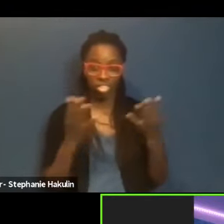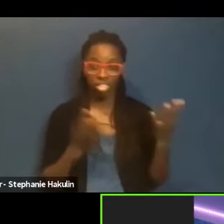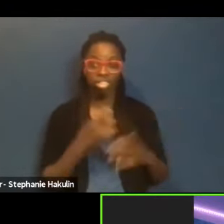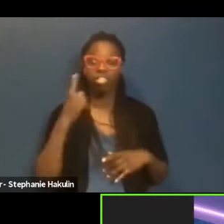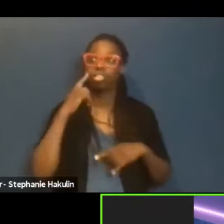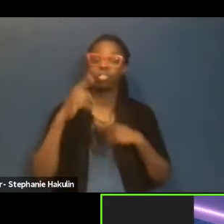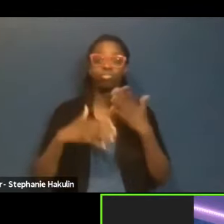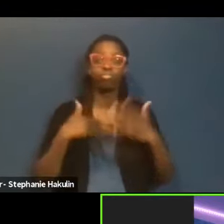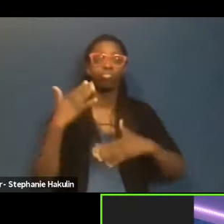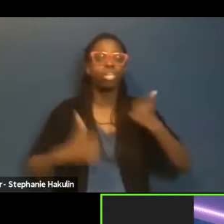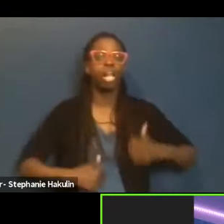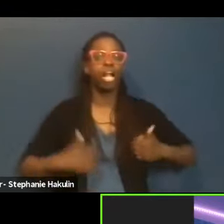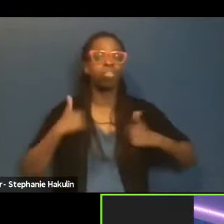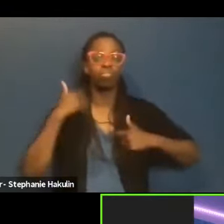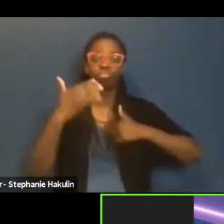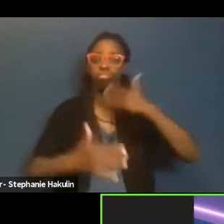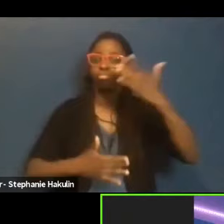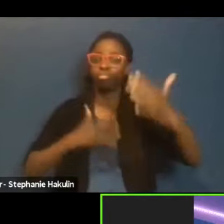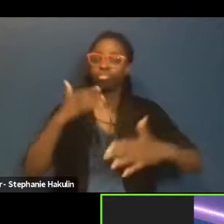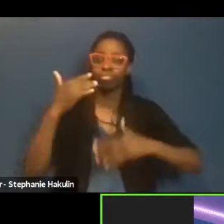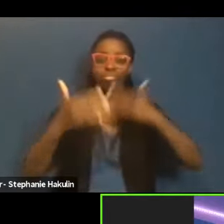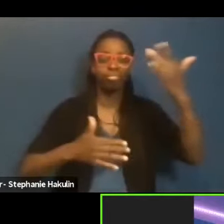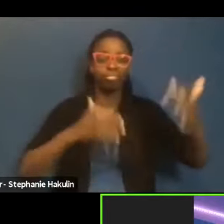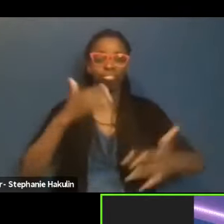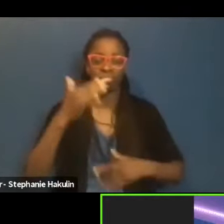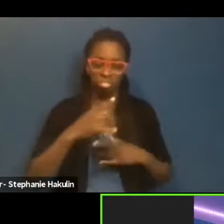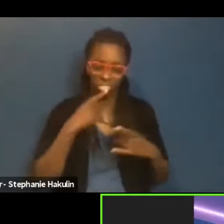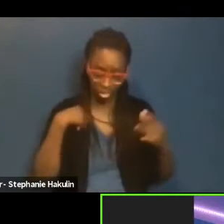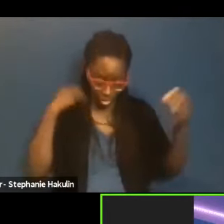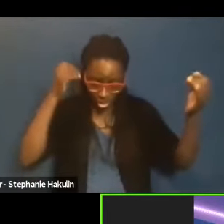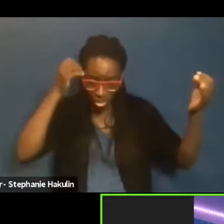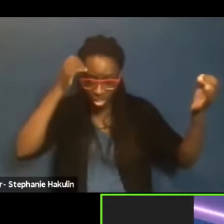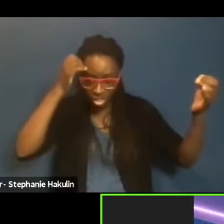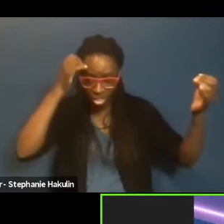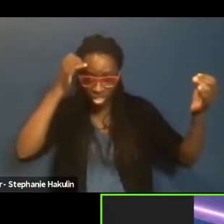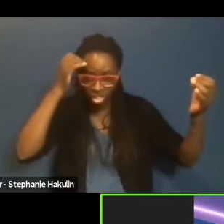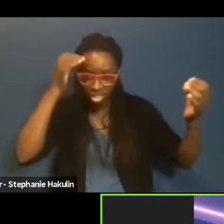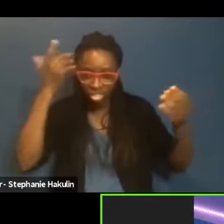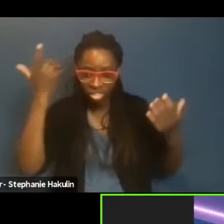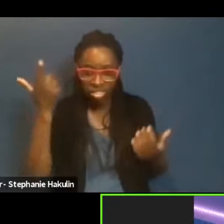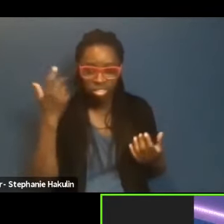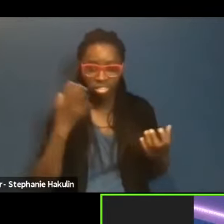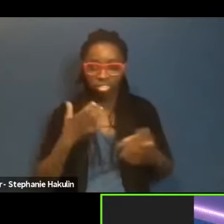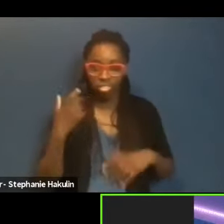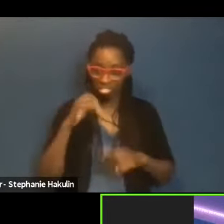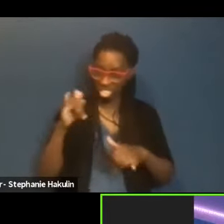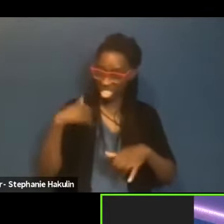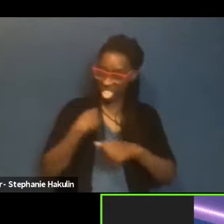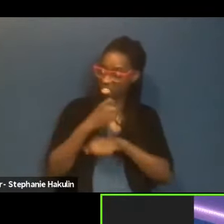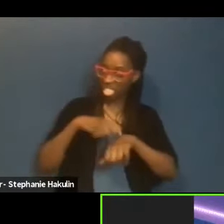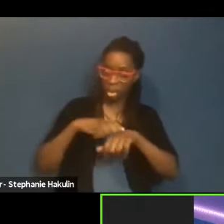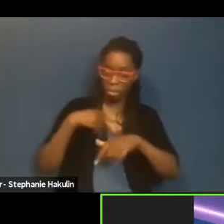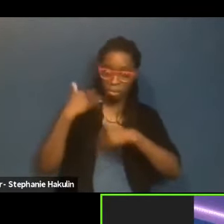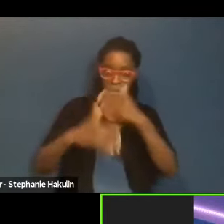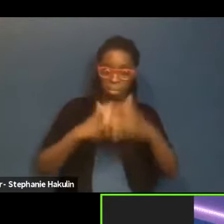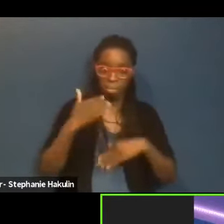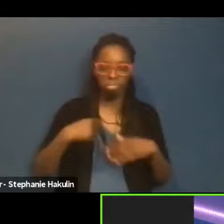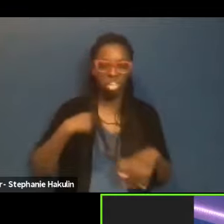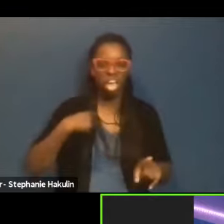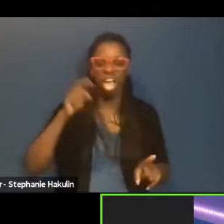retribution. Meditation and doing is just as time consuming. And I need one more day for the time. Life can